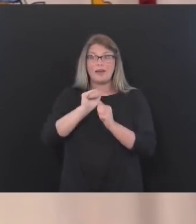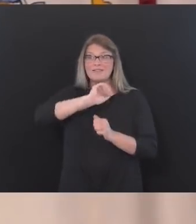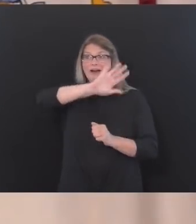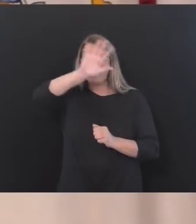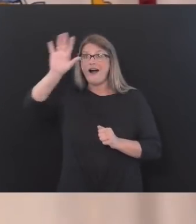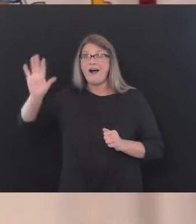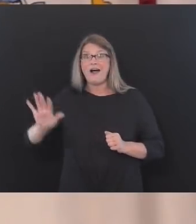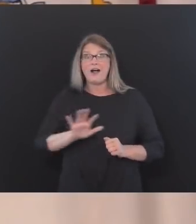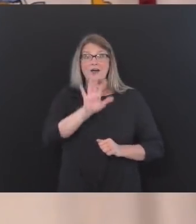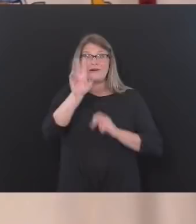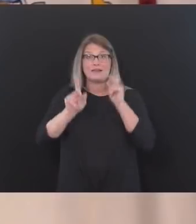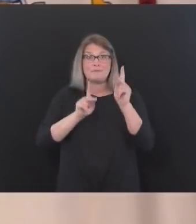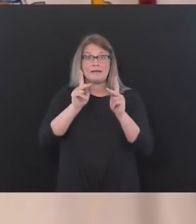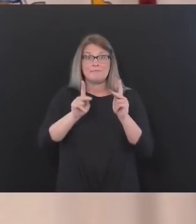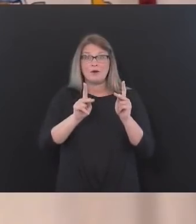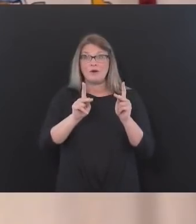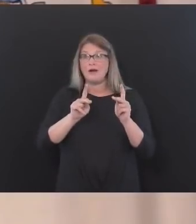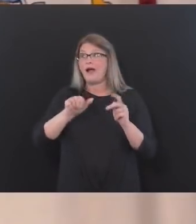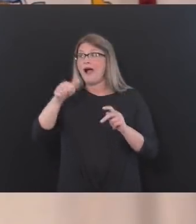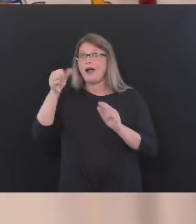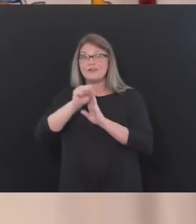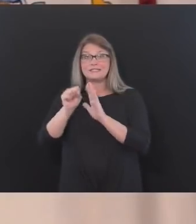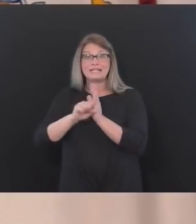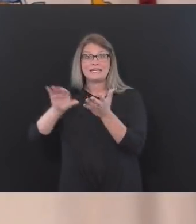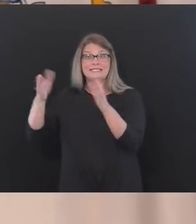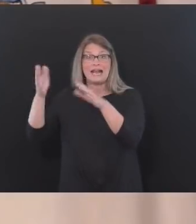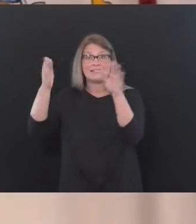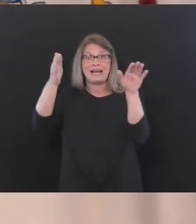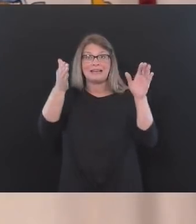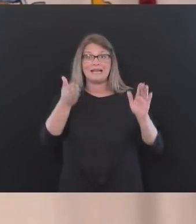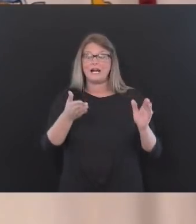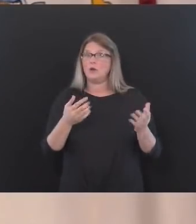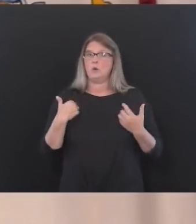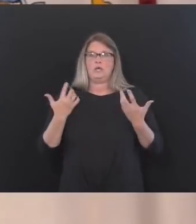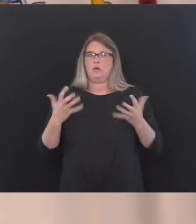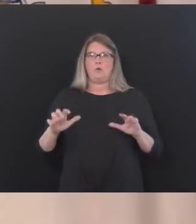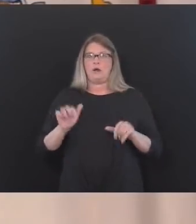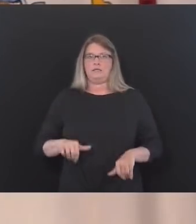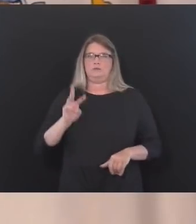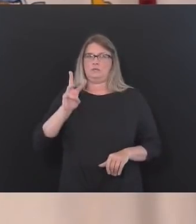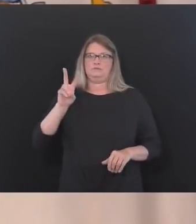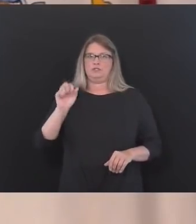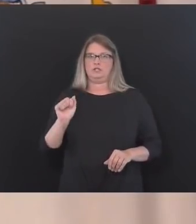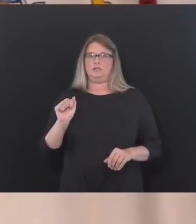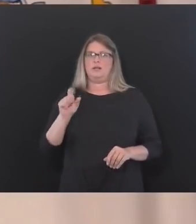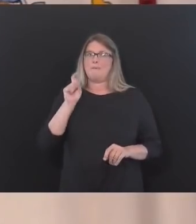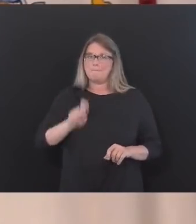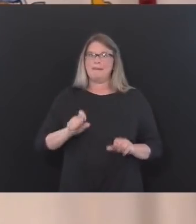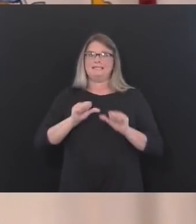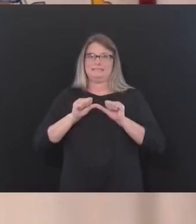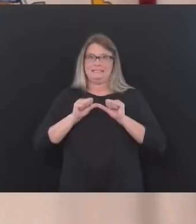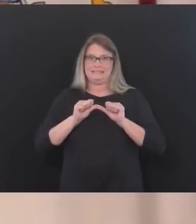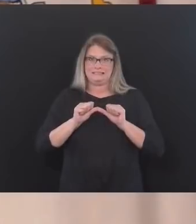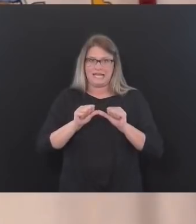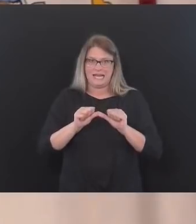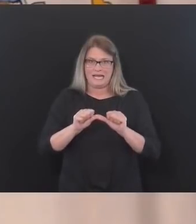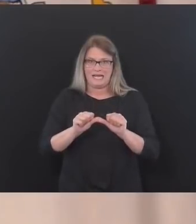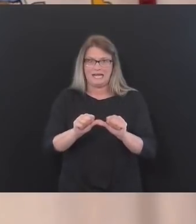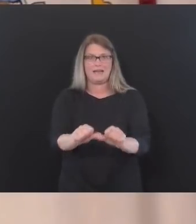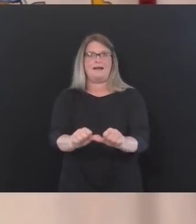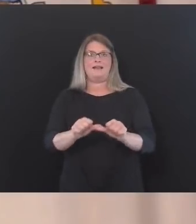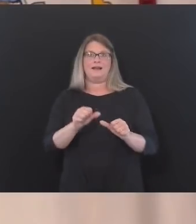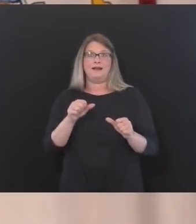are dying like flies. Now, you've got to listen, and we've got to stay the course. The storm is